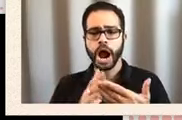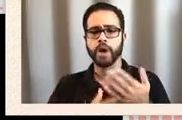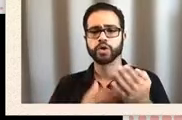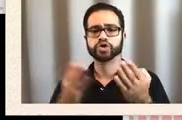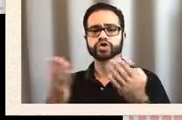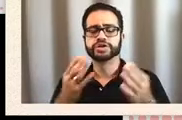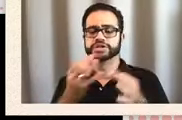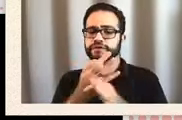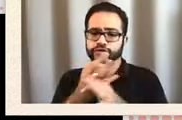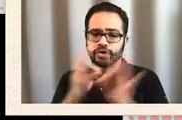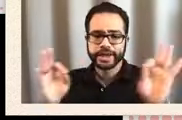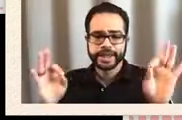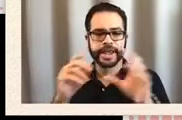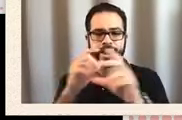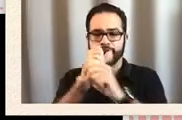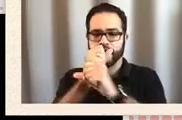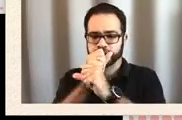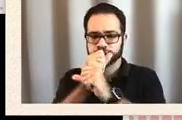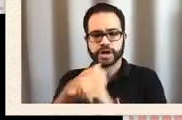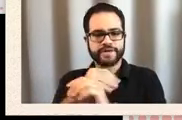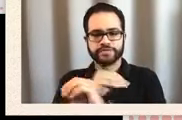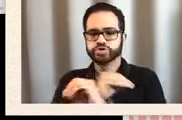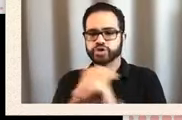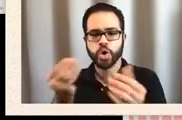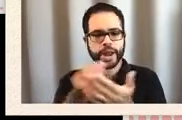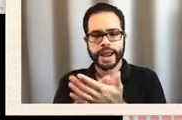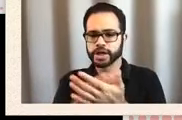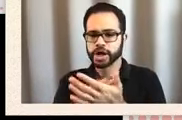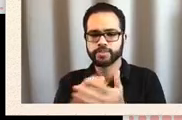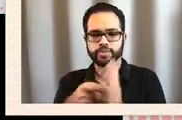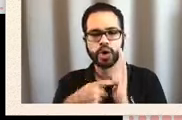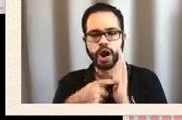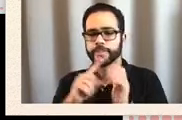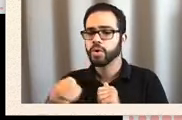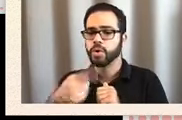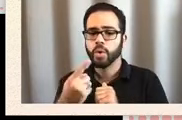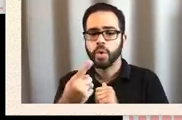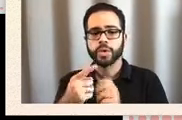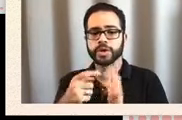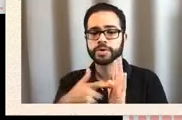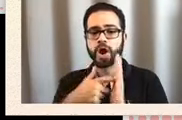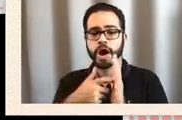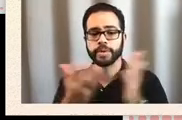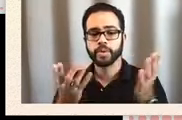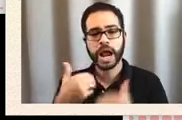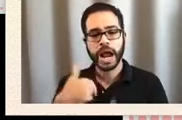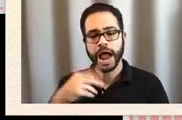There is no income requirement. The only requirement is that you have a disability, and I can be your attorney.